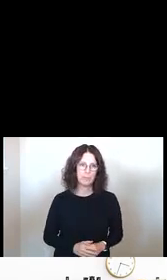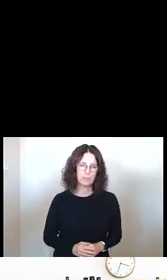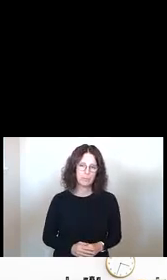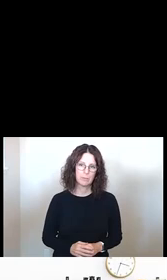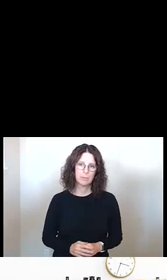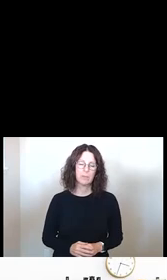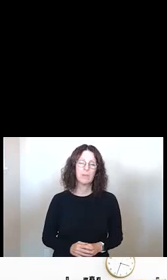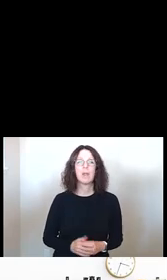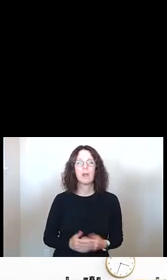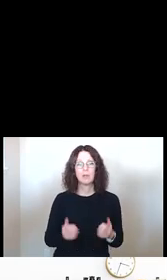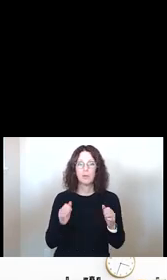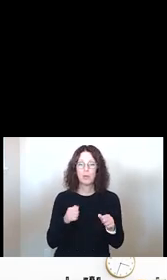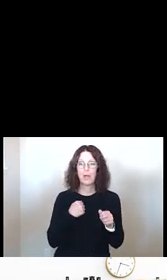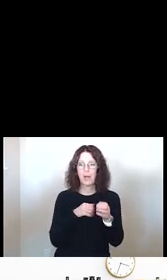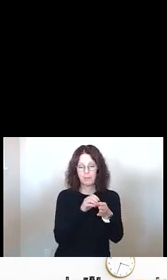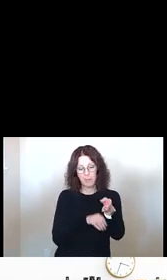economics.